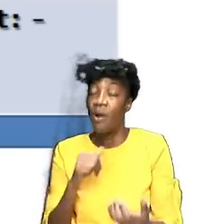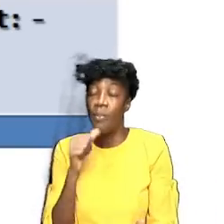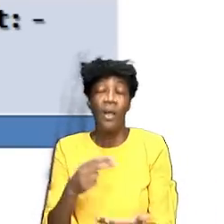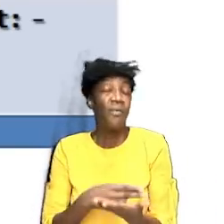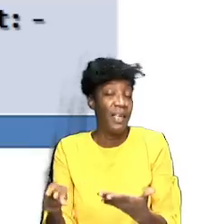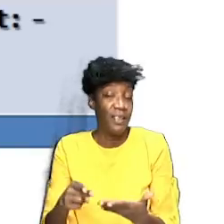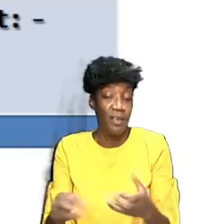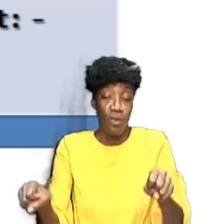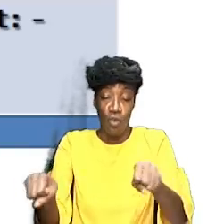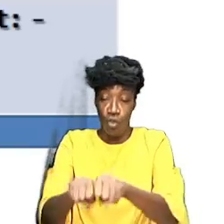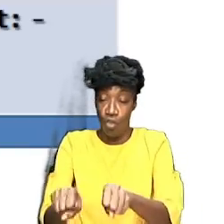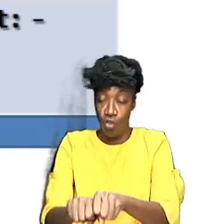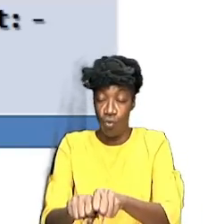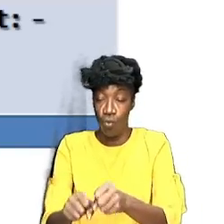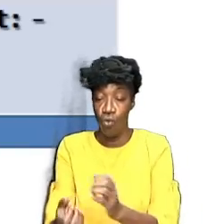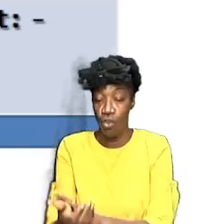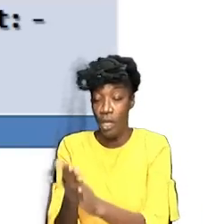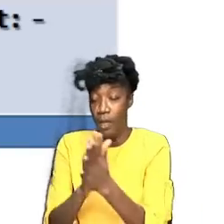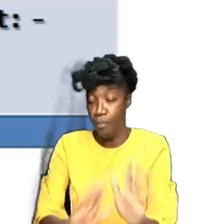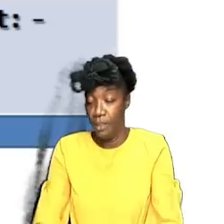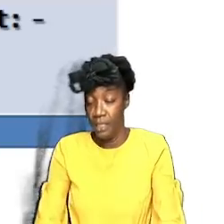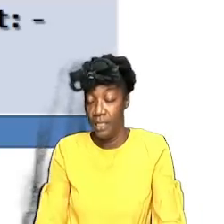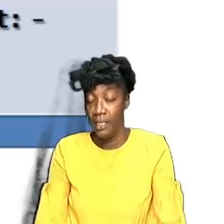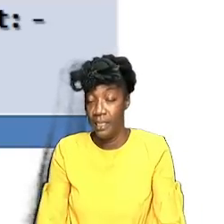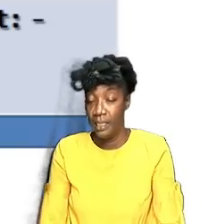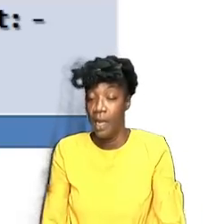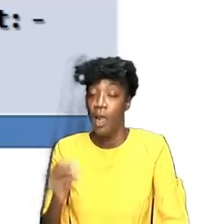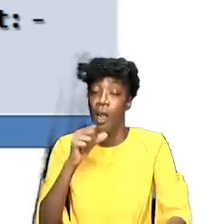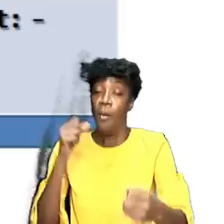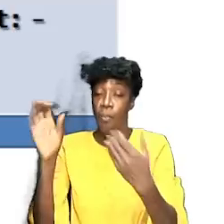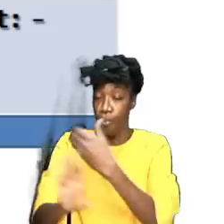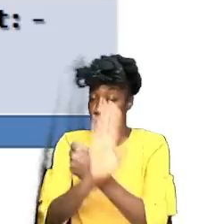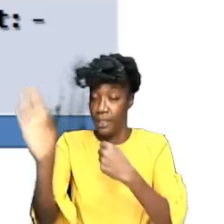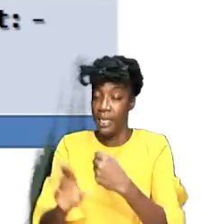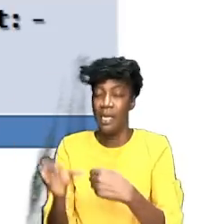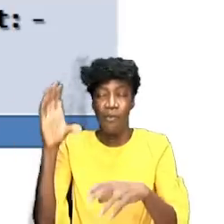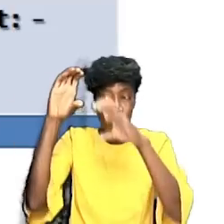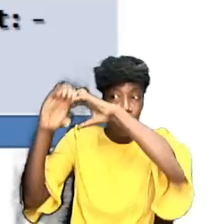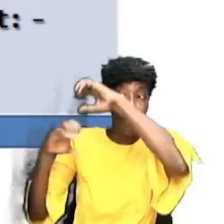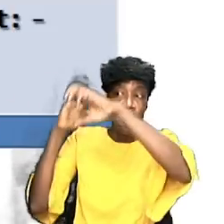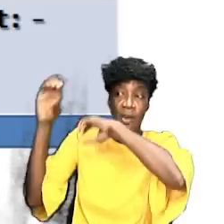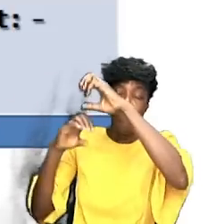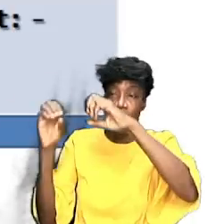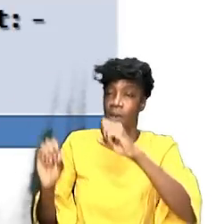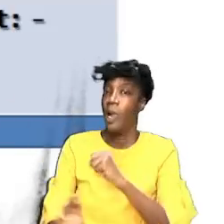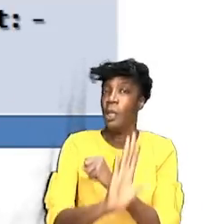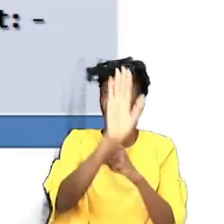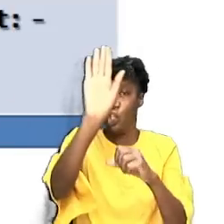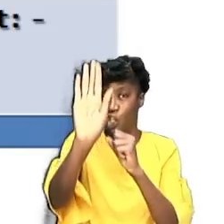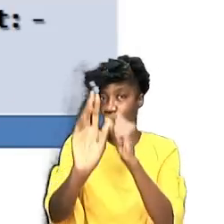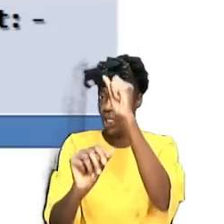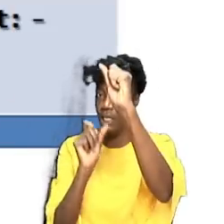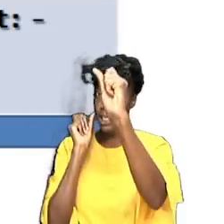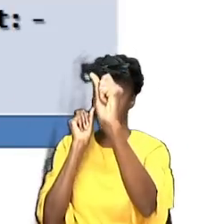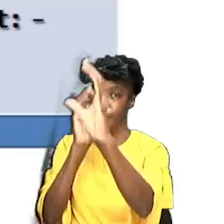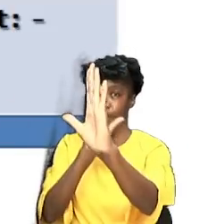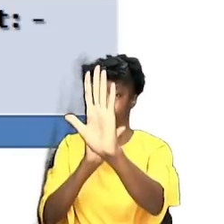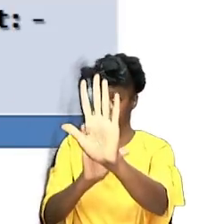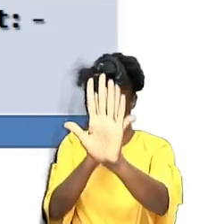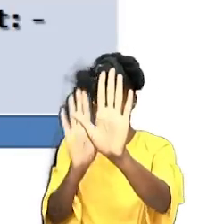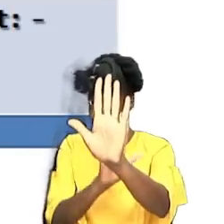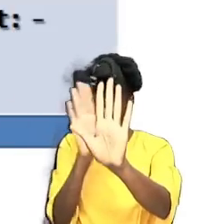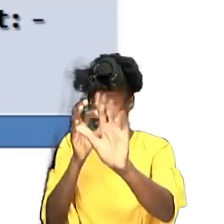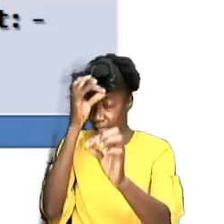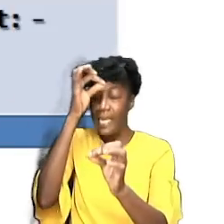is peace, amen, which protects us from confusion. Praise God. The shield is faith, which protects us from